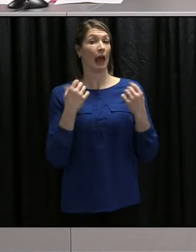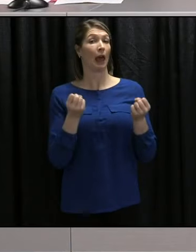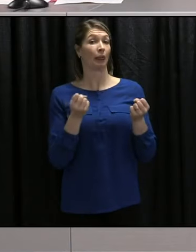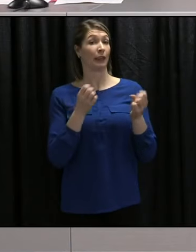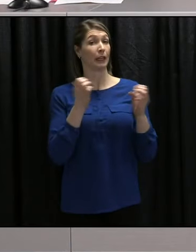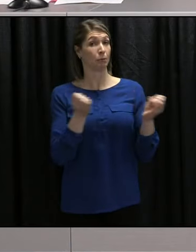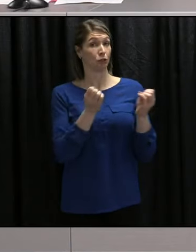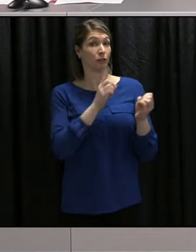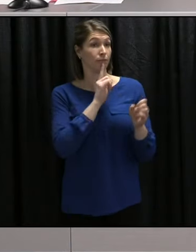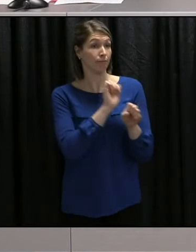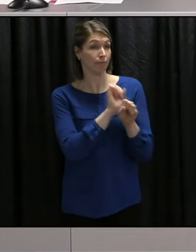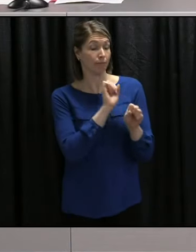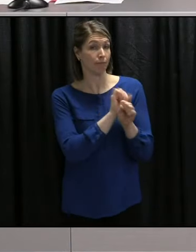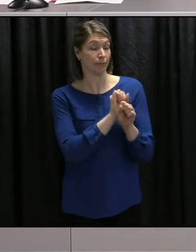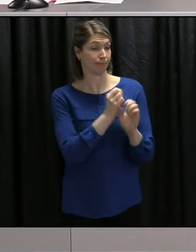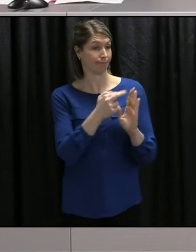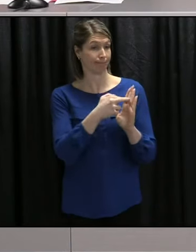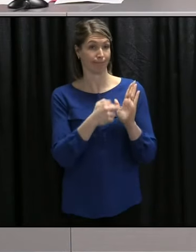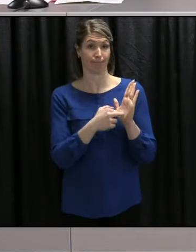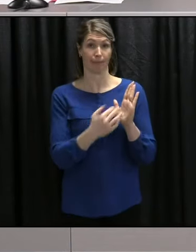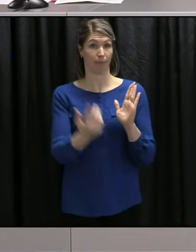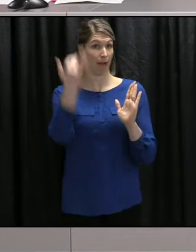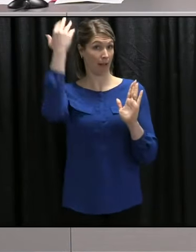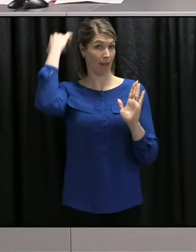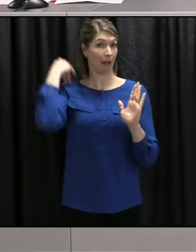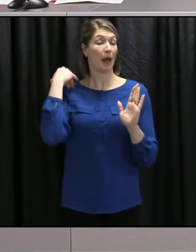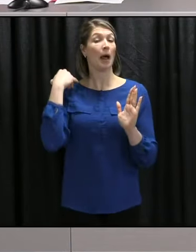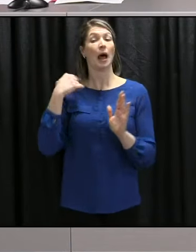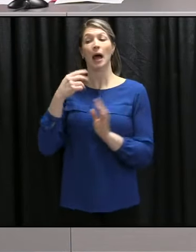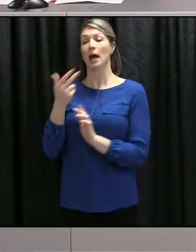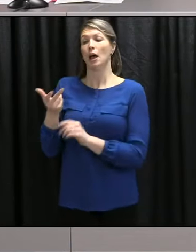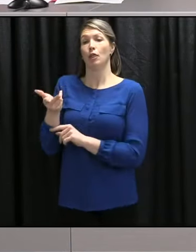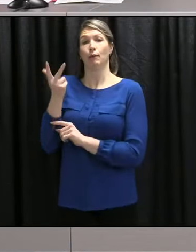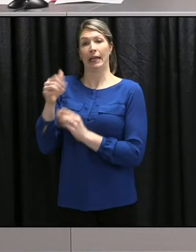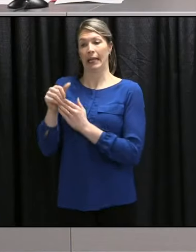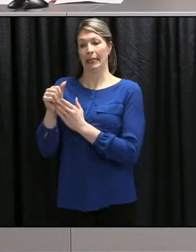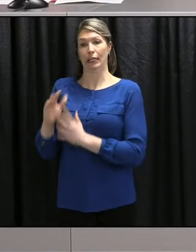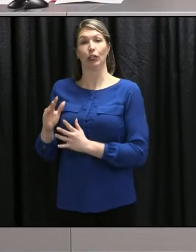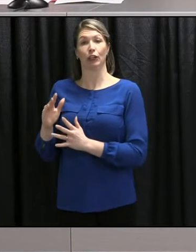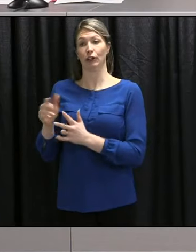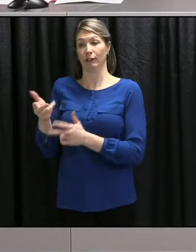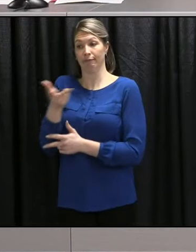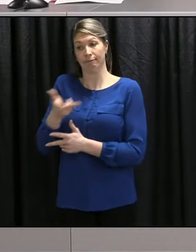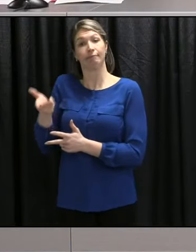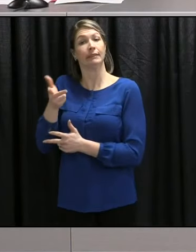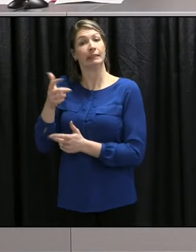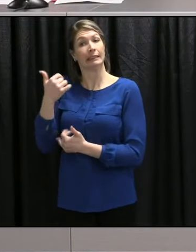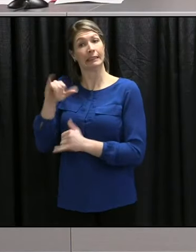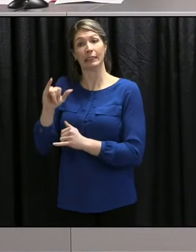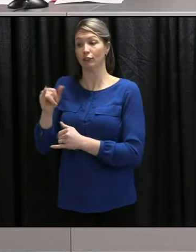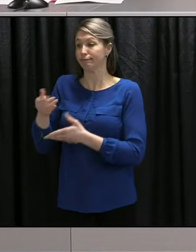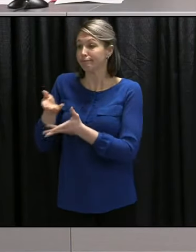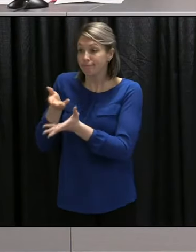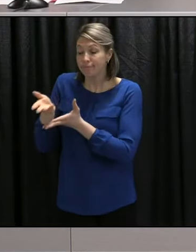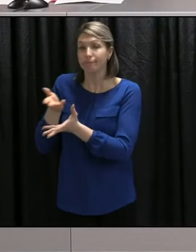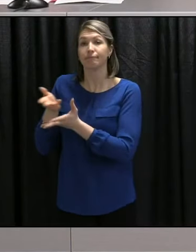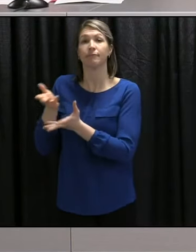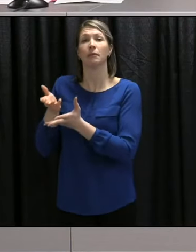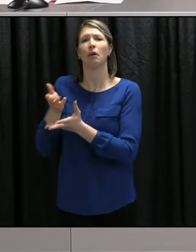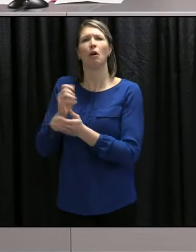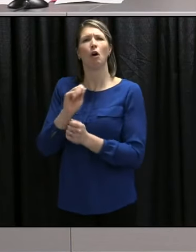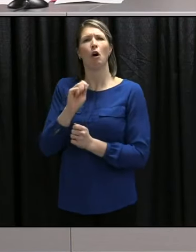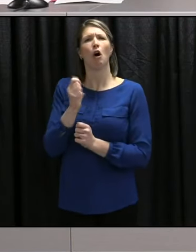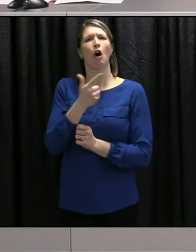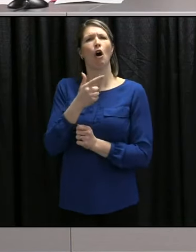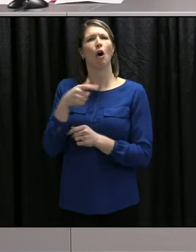was just wondering, given the present and future prospects of the Newfoundland and Labrador economy, do you think it's time to convene an all-party committee